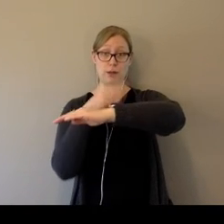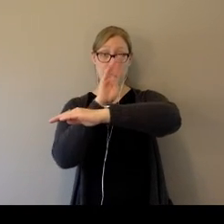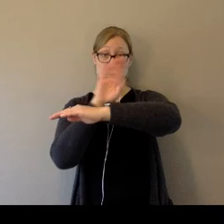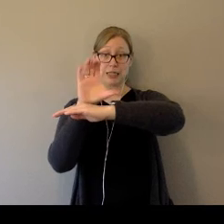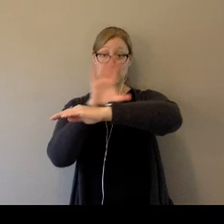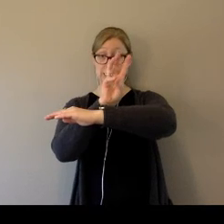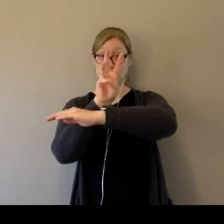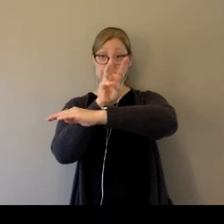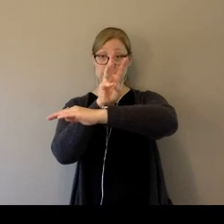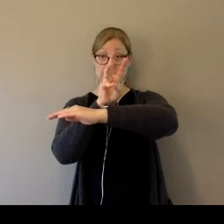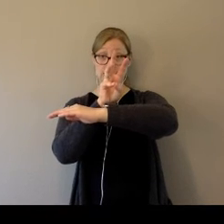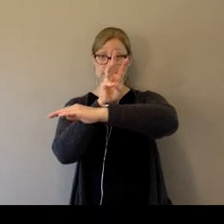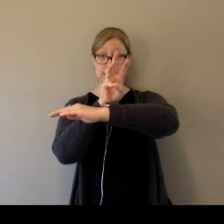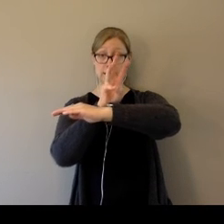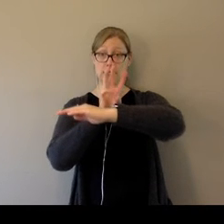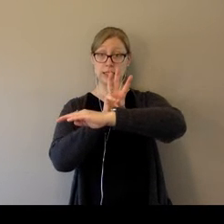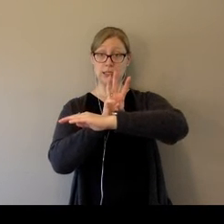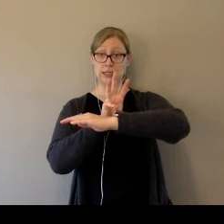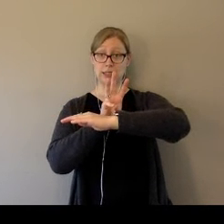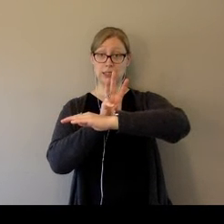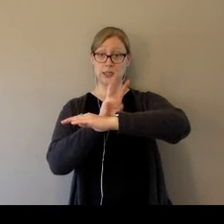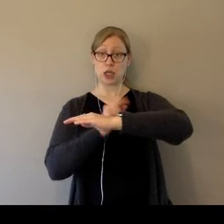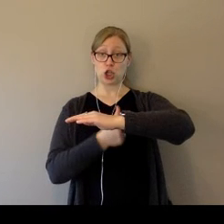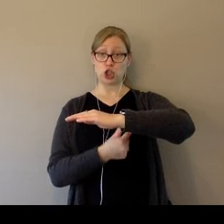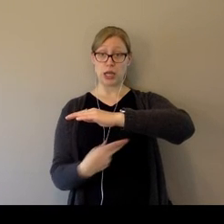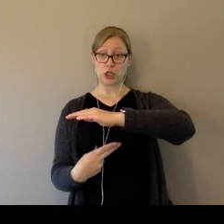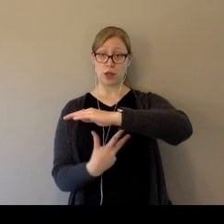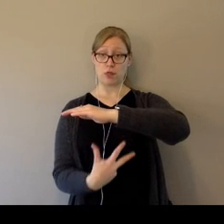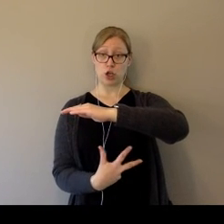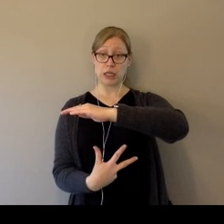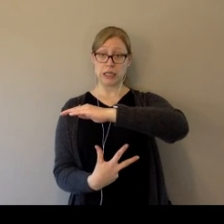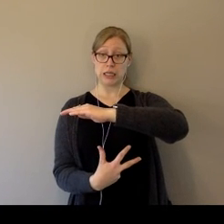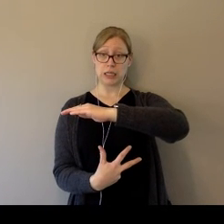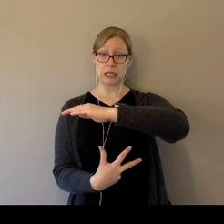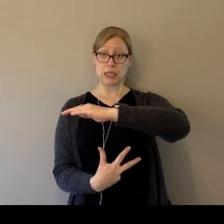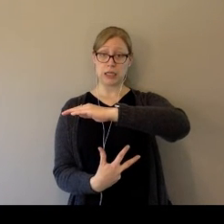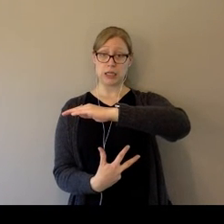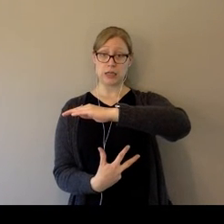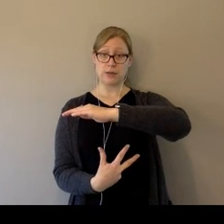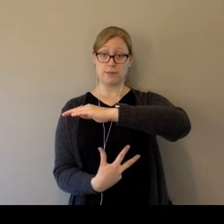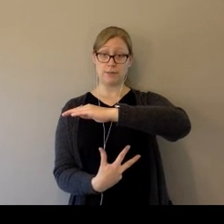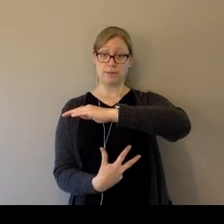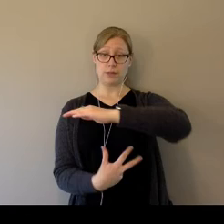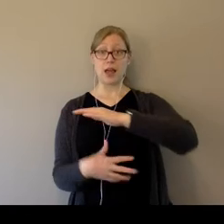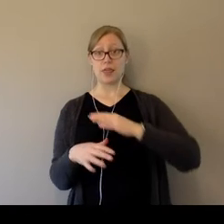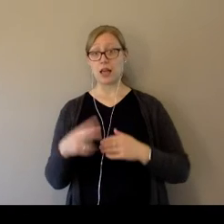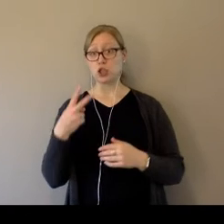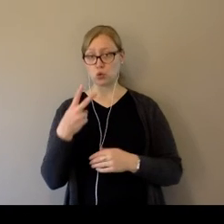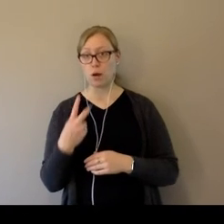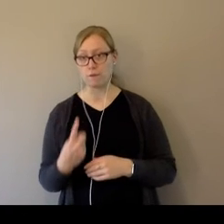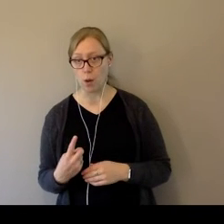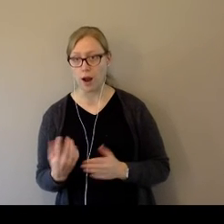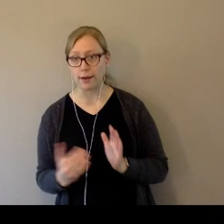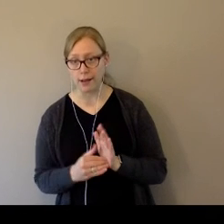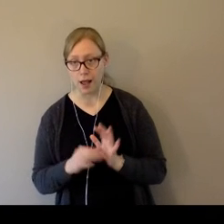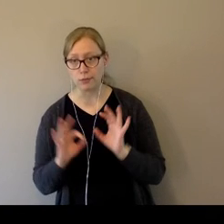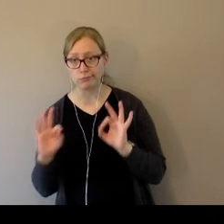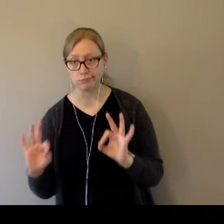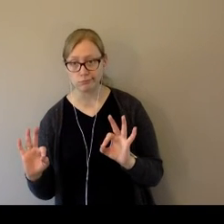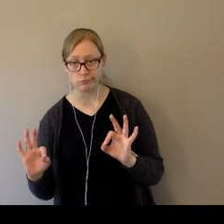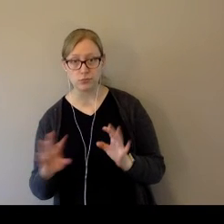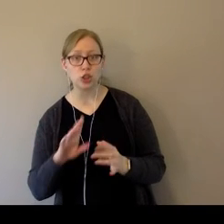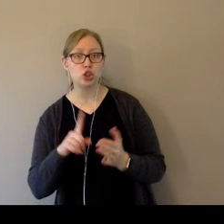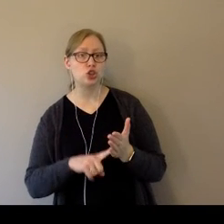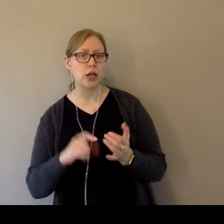6, GH is 3. So that's 2 over 1. And then we just have to check one last value. So we're going to